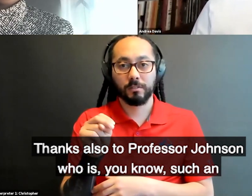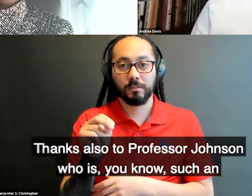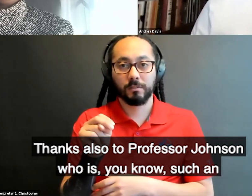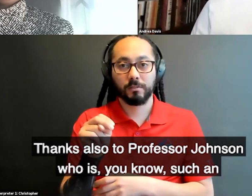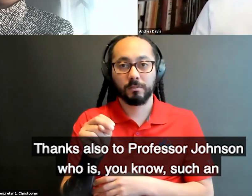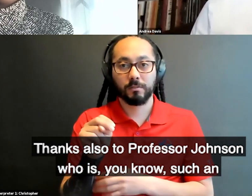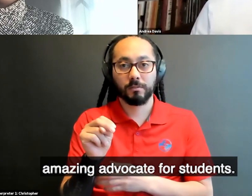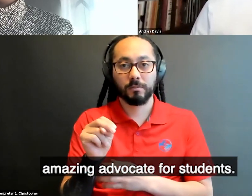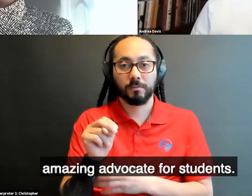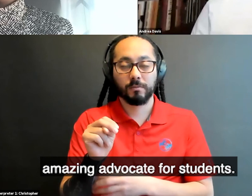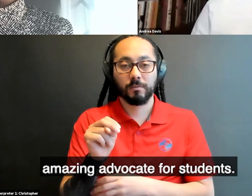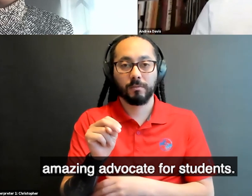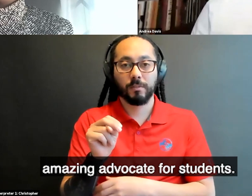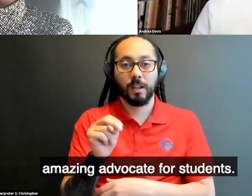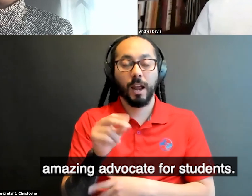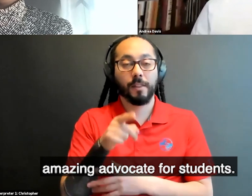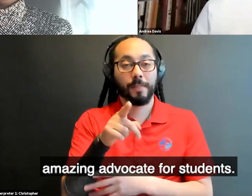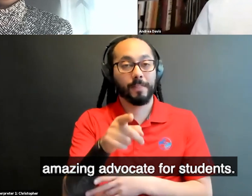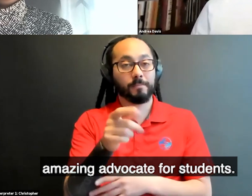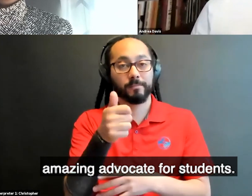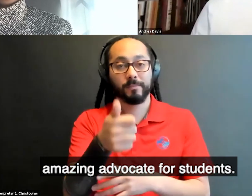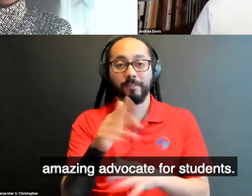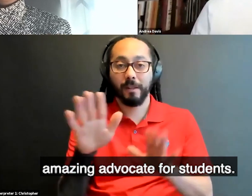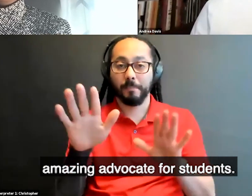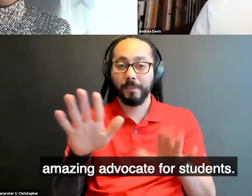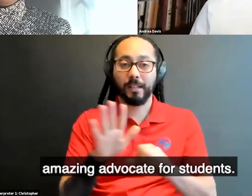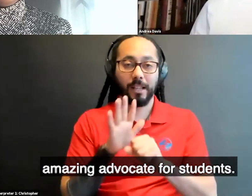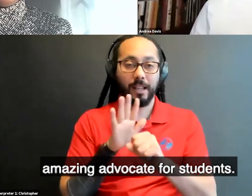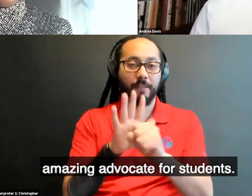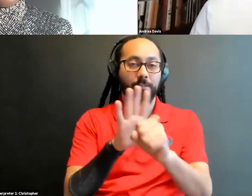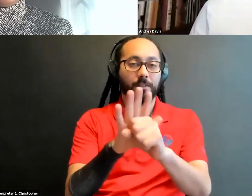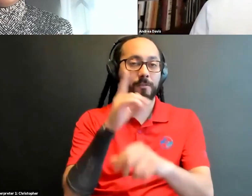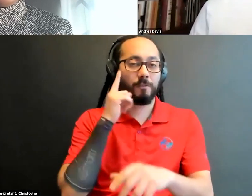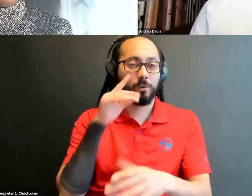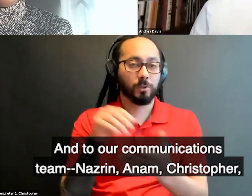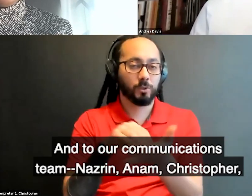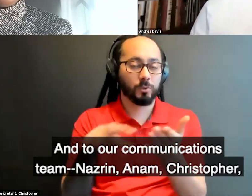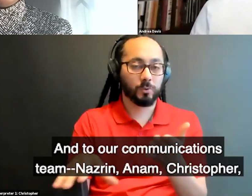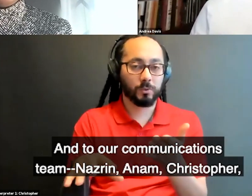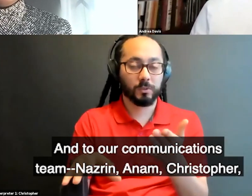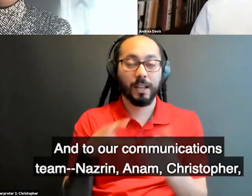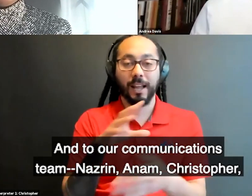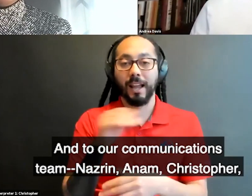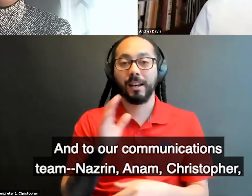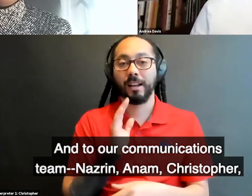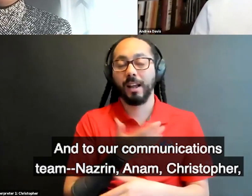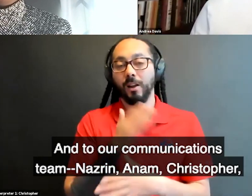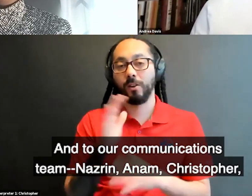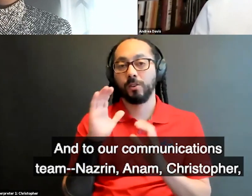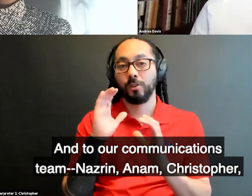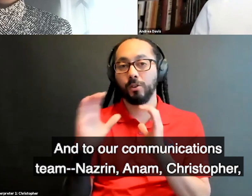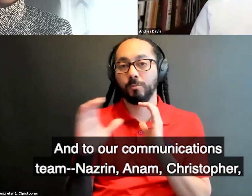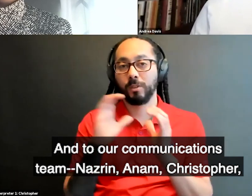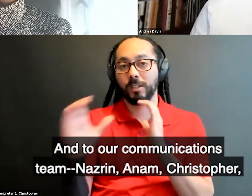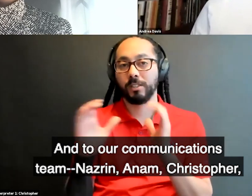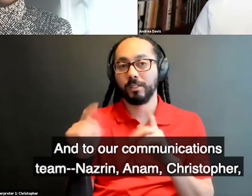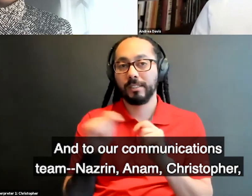is such an amazing advocate for students, and to our communications